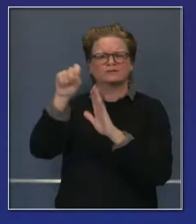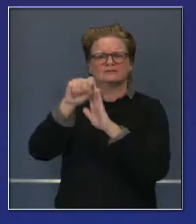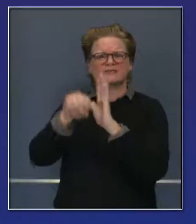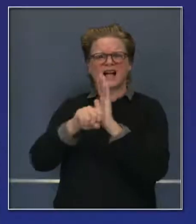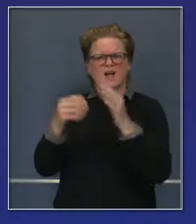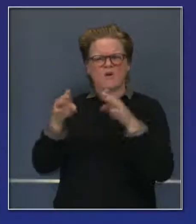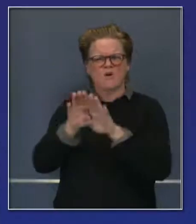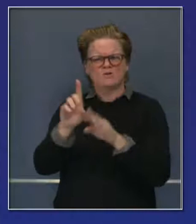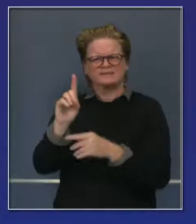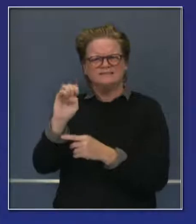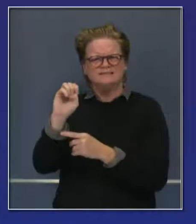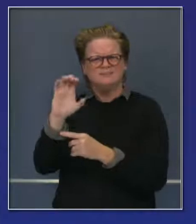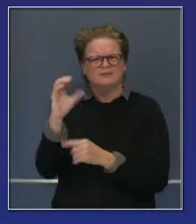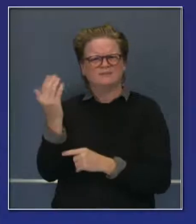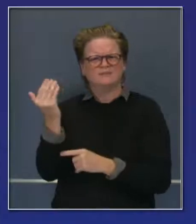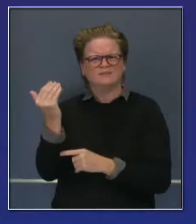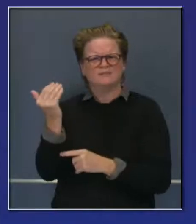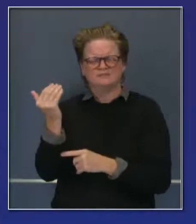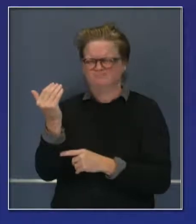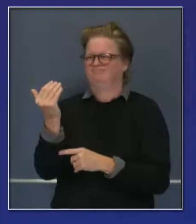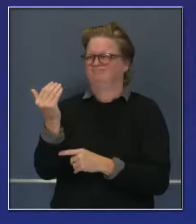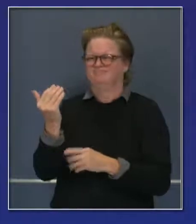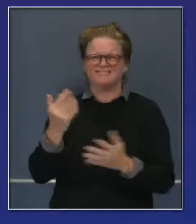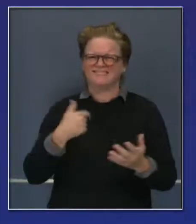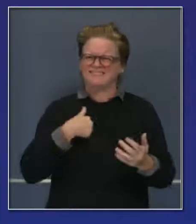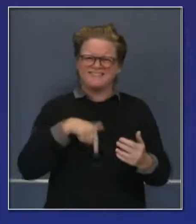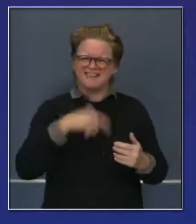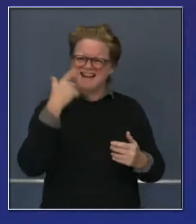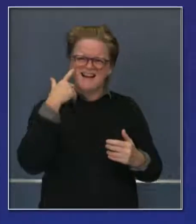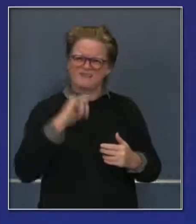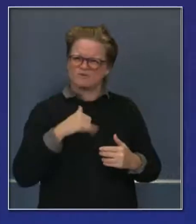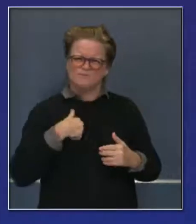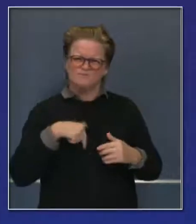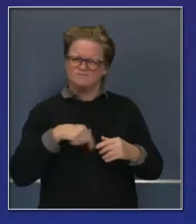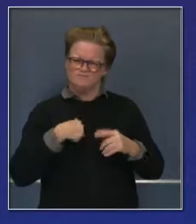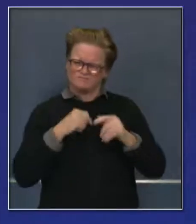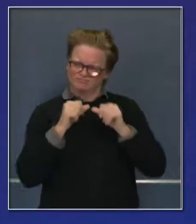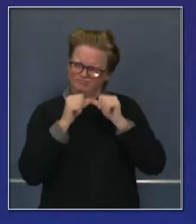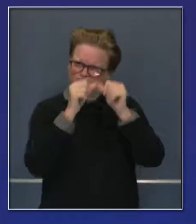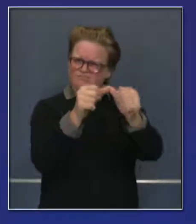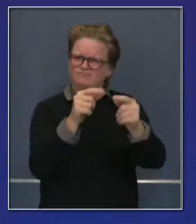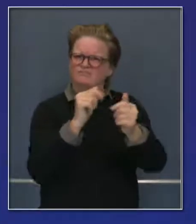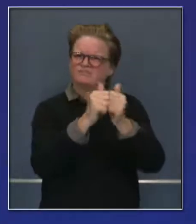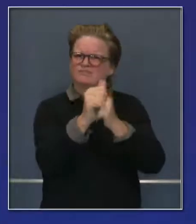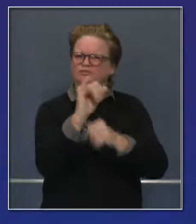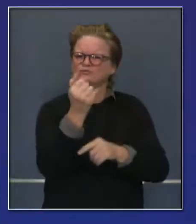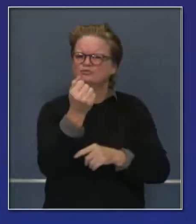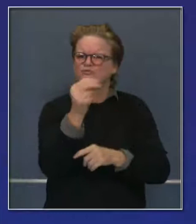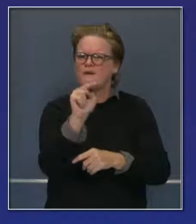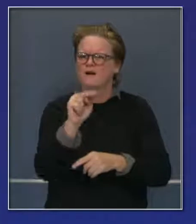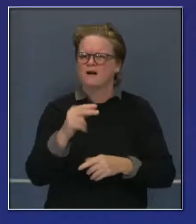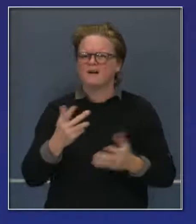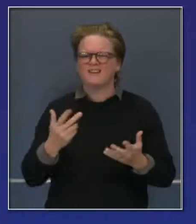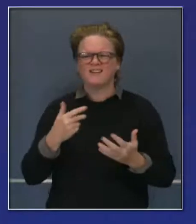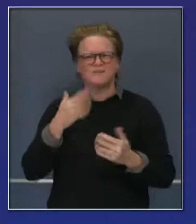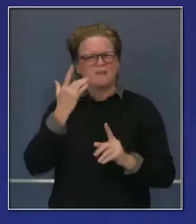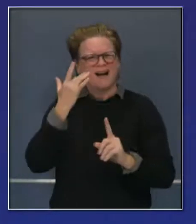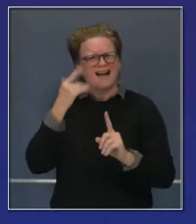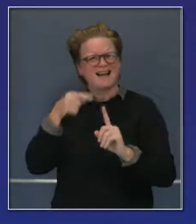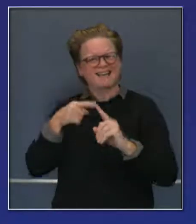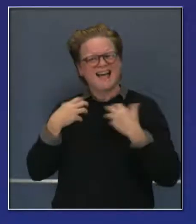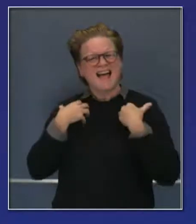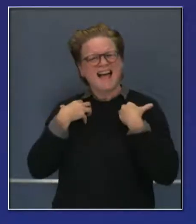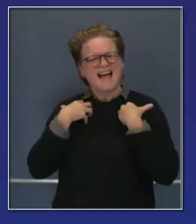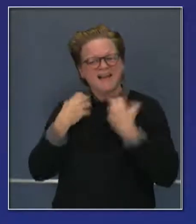we believe in healthcare. We believe in coverage. We don't believe it rhetorically. We support the ACA. We